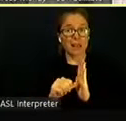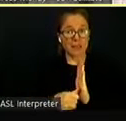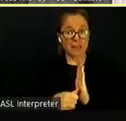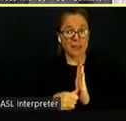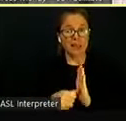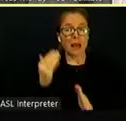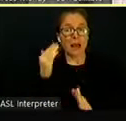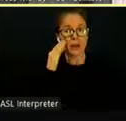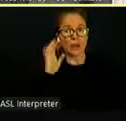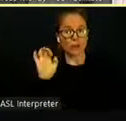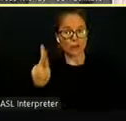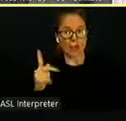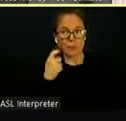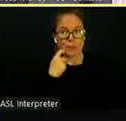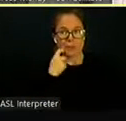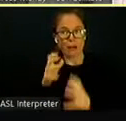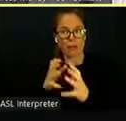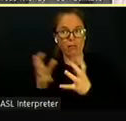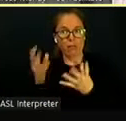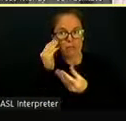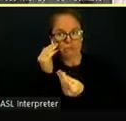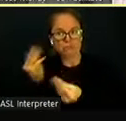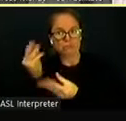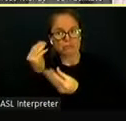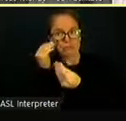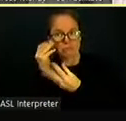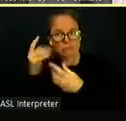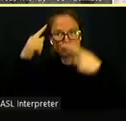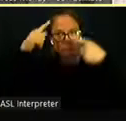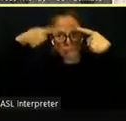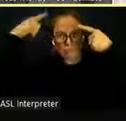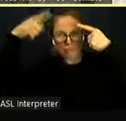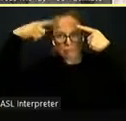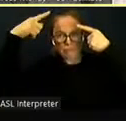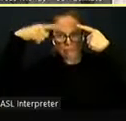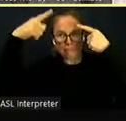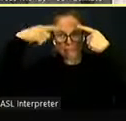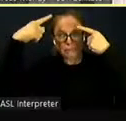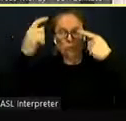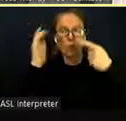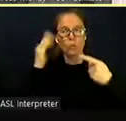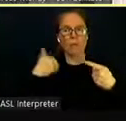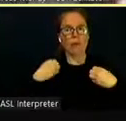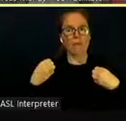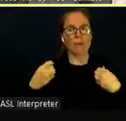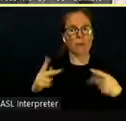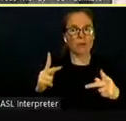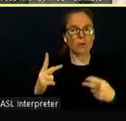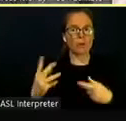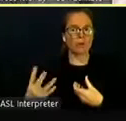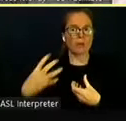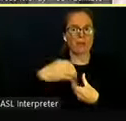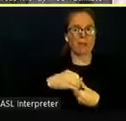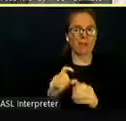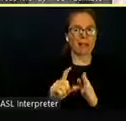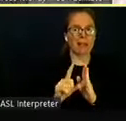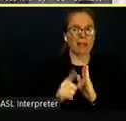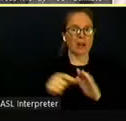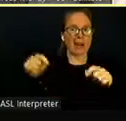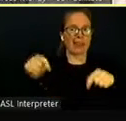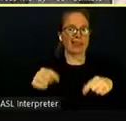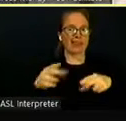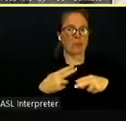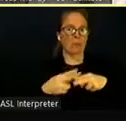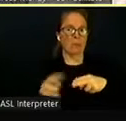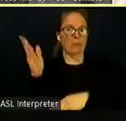what Jack just gave you was a lot of information. It's a lot to process. There will be opportunities to engage later on in this brief program,